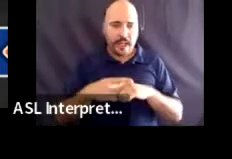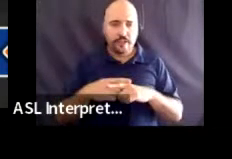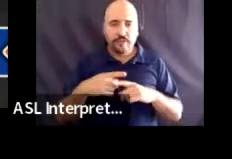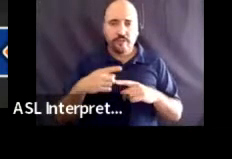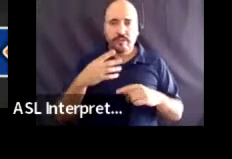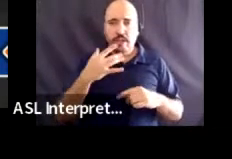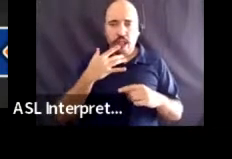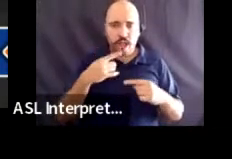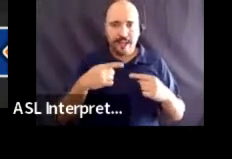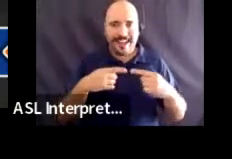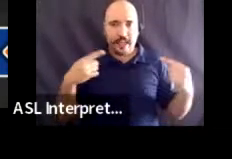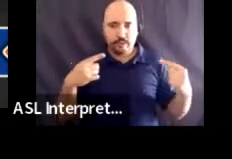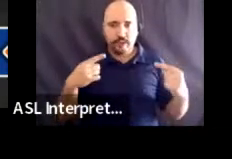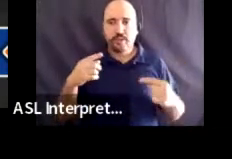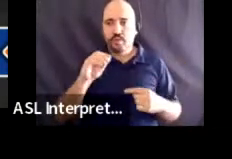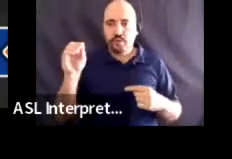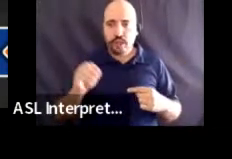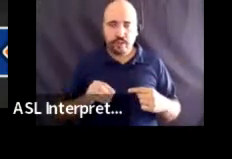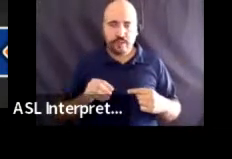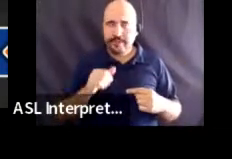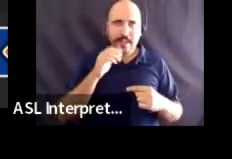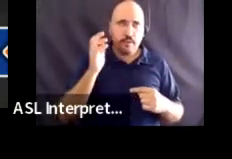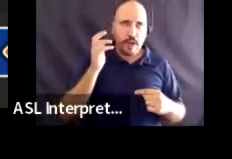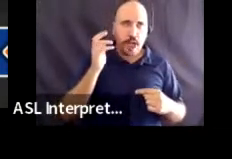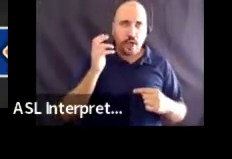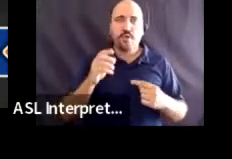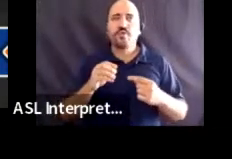color contrast ratio, not radio.